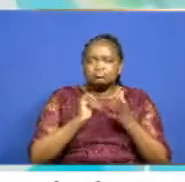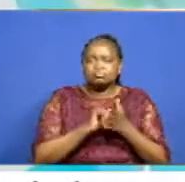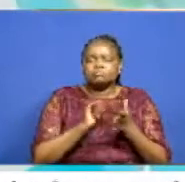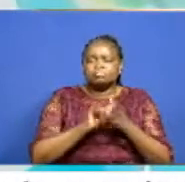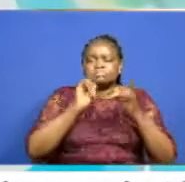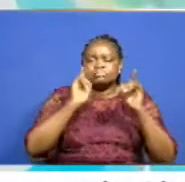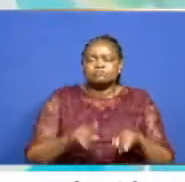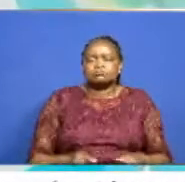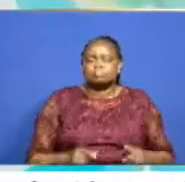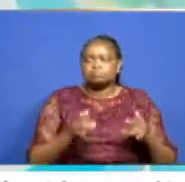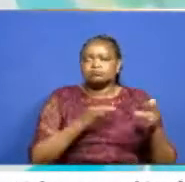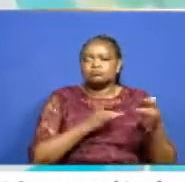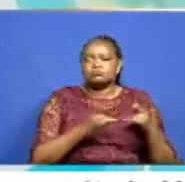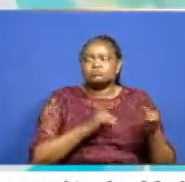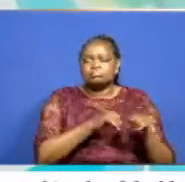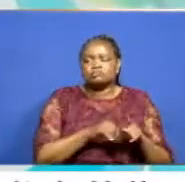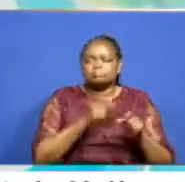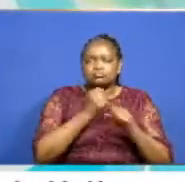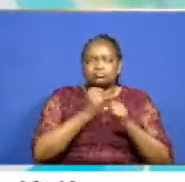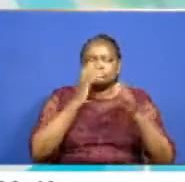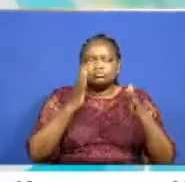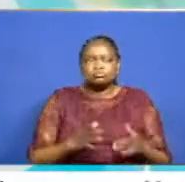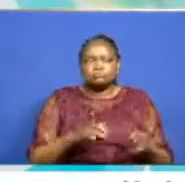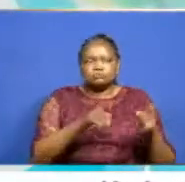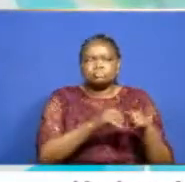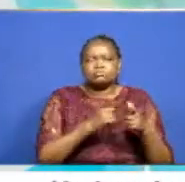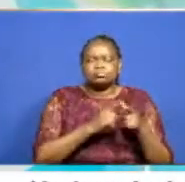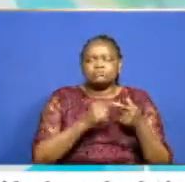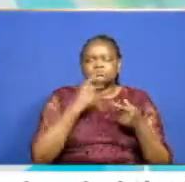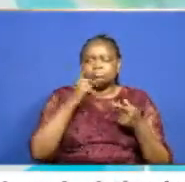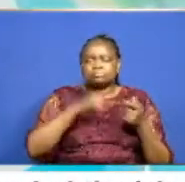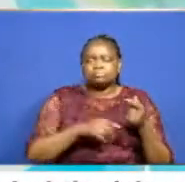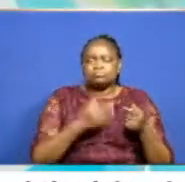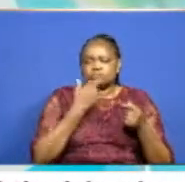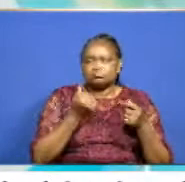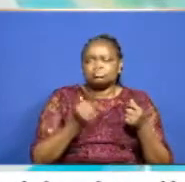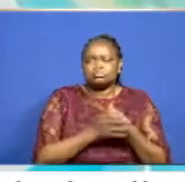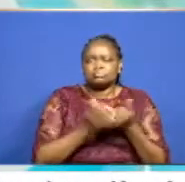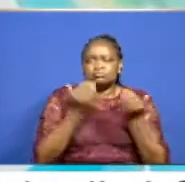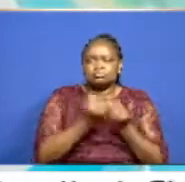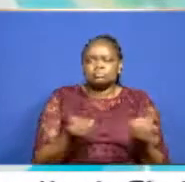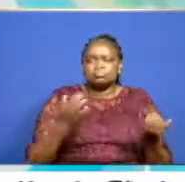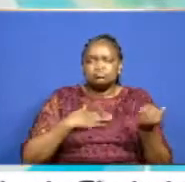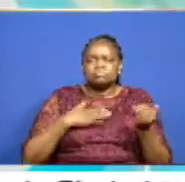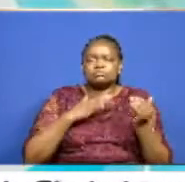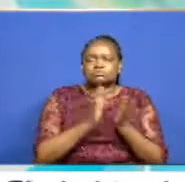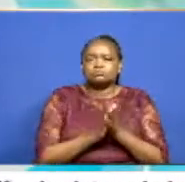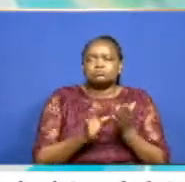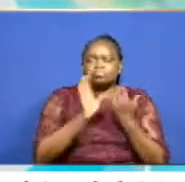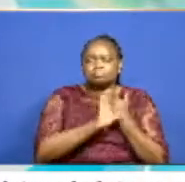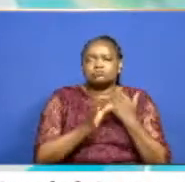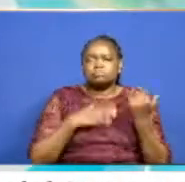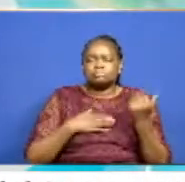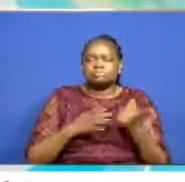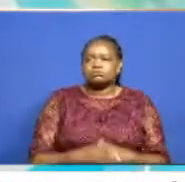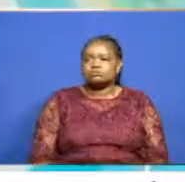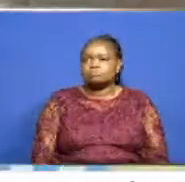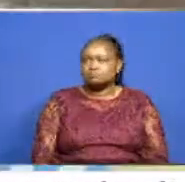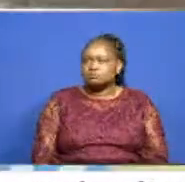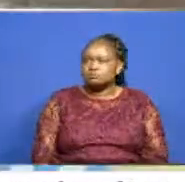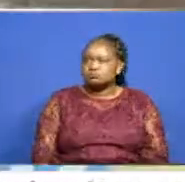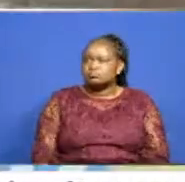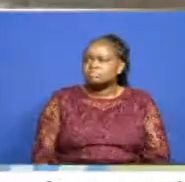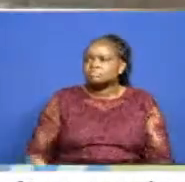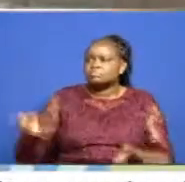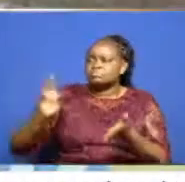need to consider as stakeholders and look at what is the best for our children and for our country. So repeating of classes may